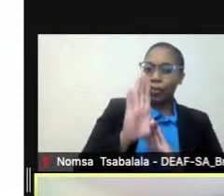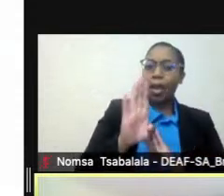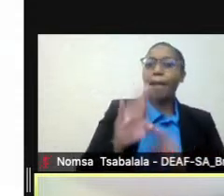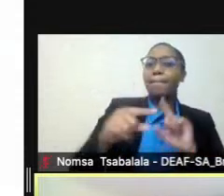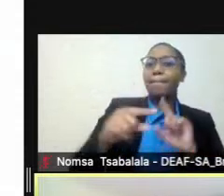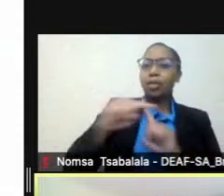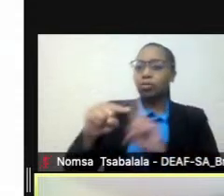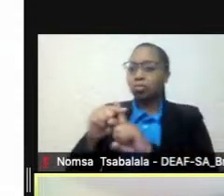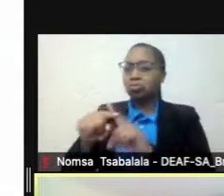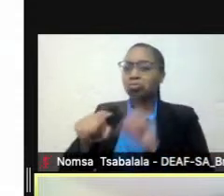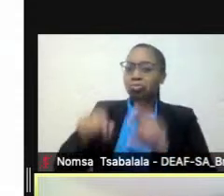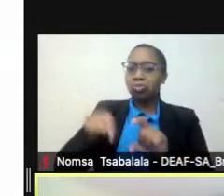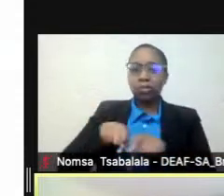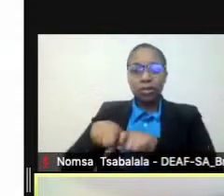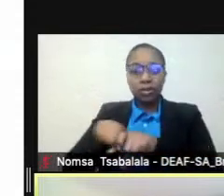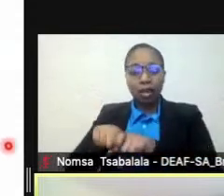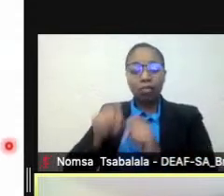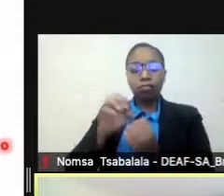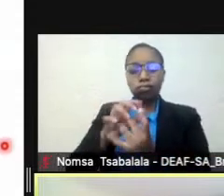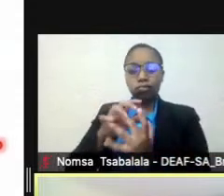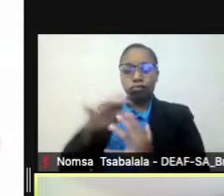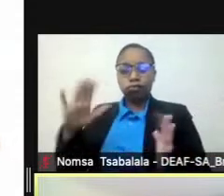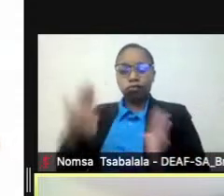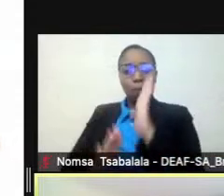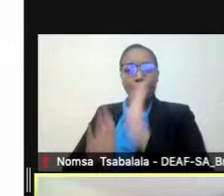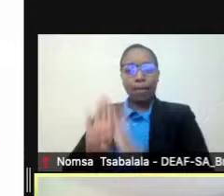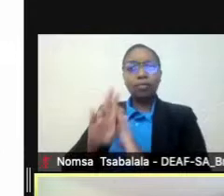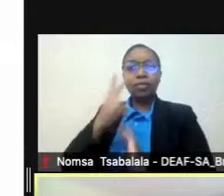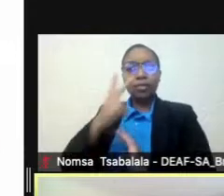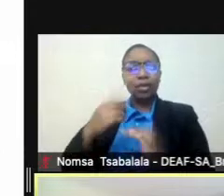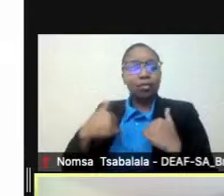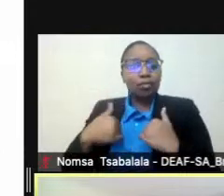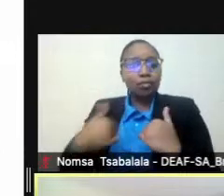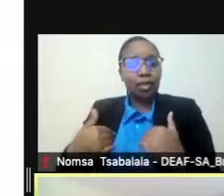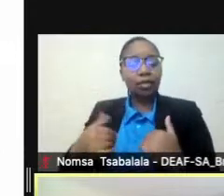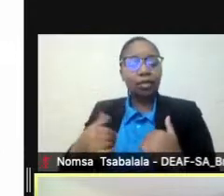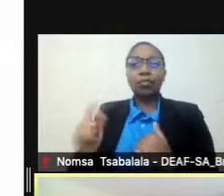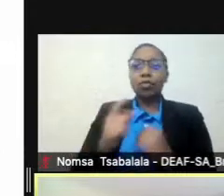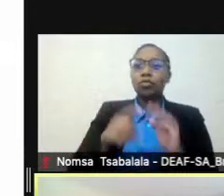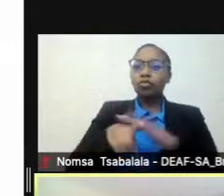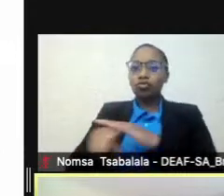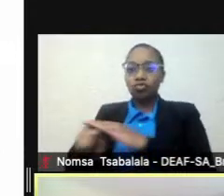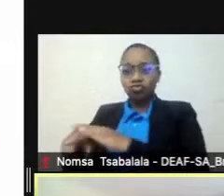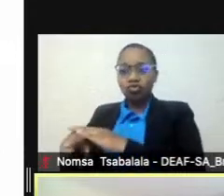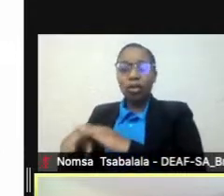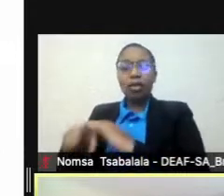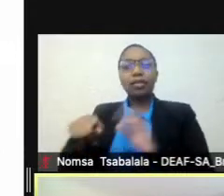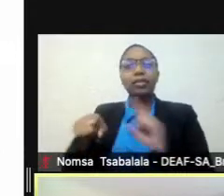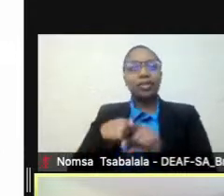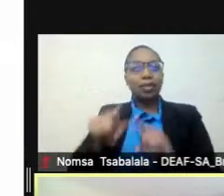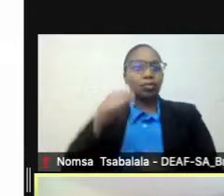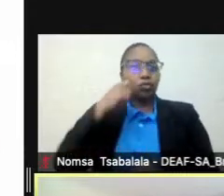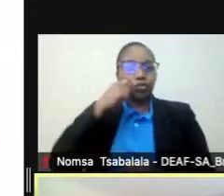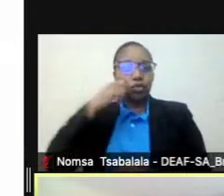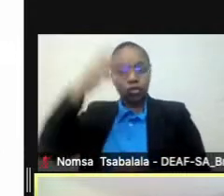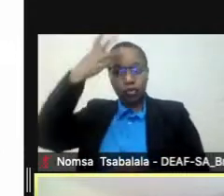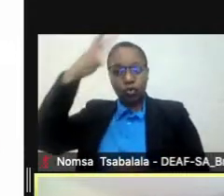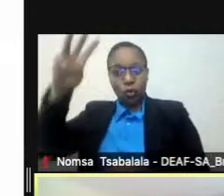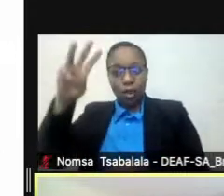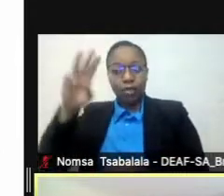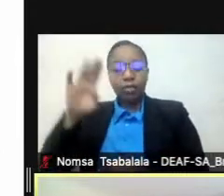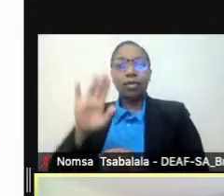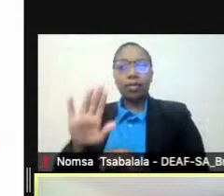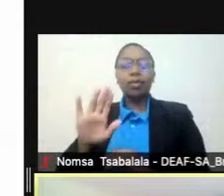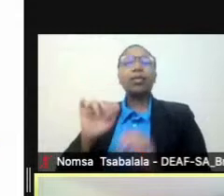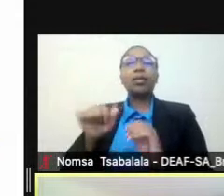you can see that this started very much in those districts bordering on Tshwane, and so we are seeing increases in both